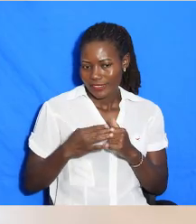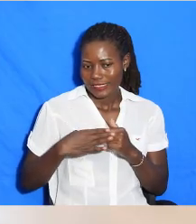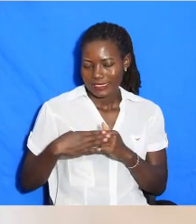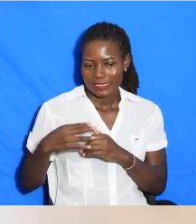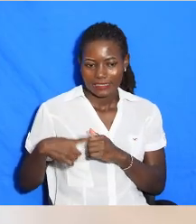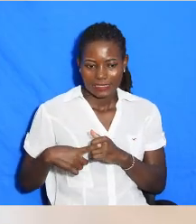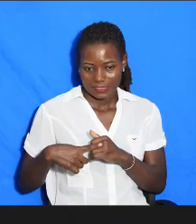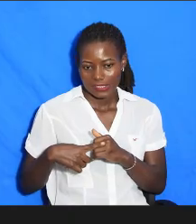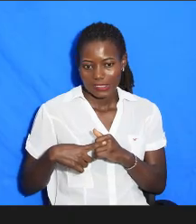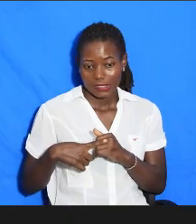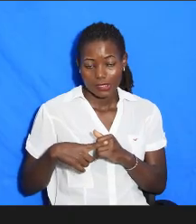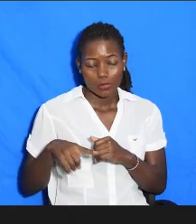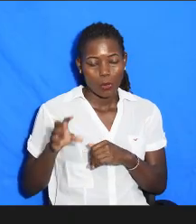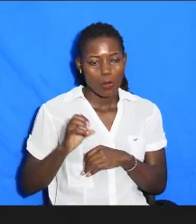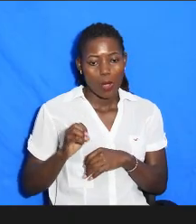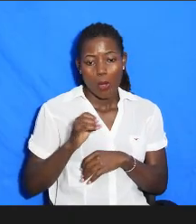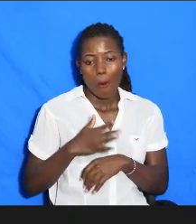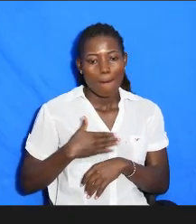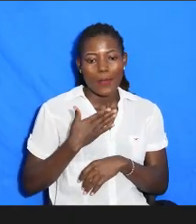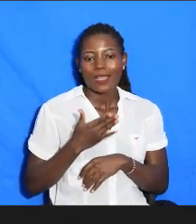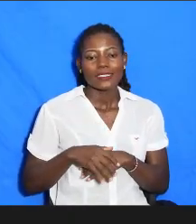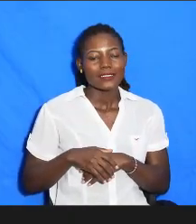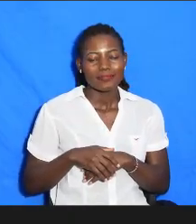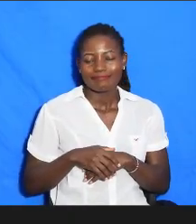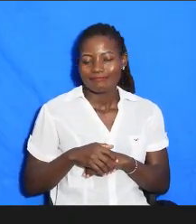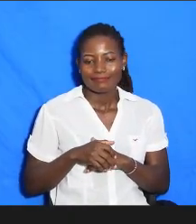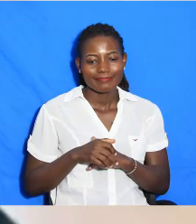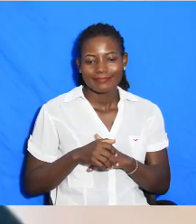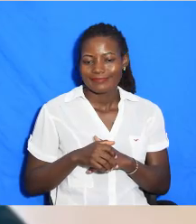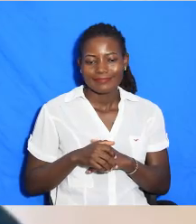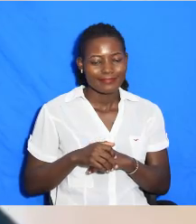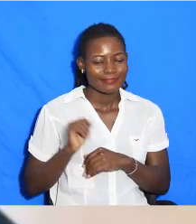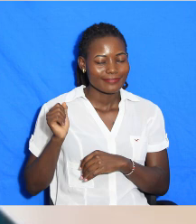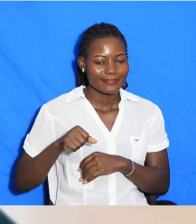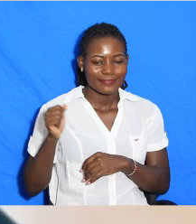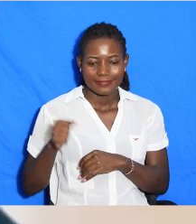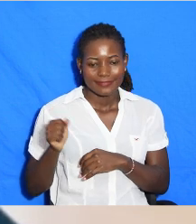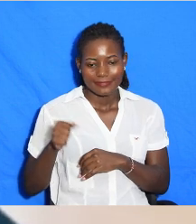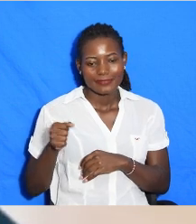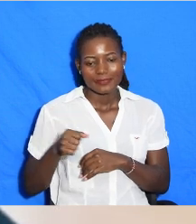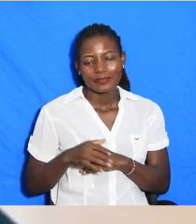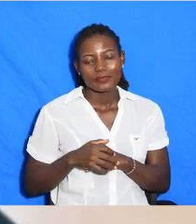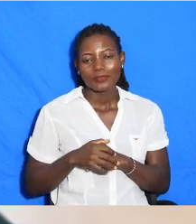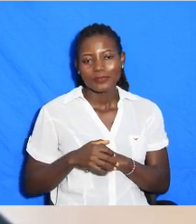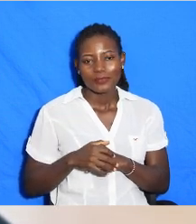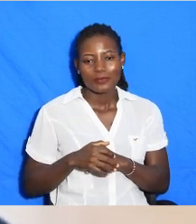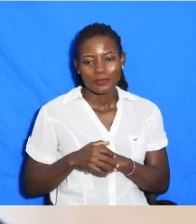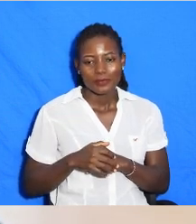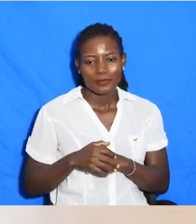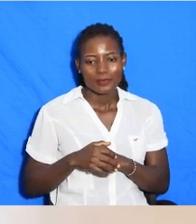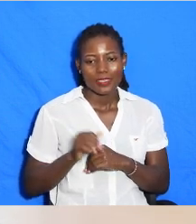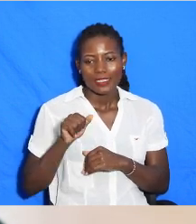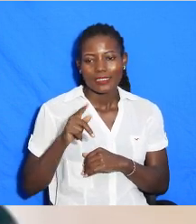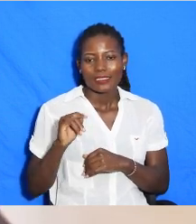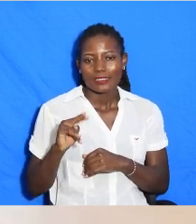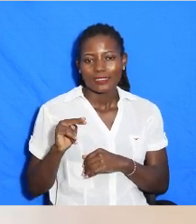1996. Oh my, that place Yeah, then it has memories. yeah. So Still City means a lot to some of us